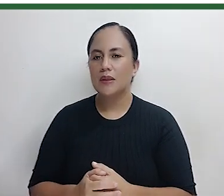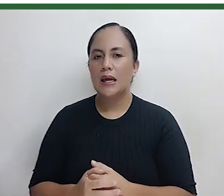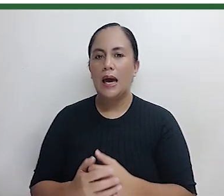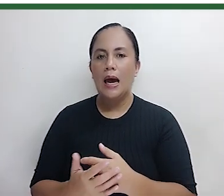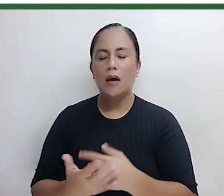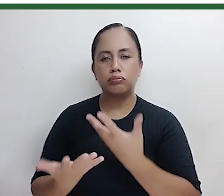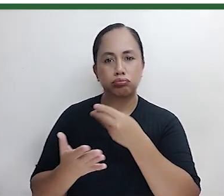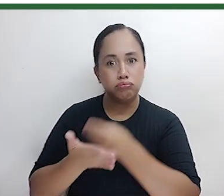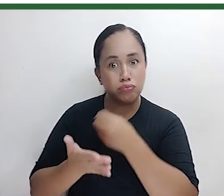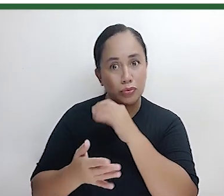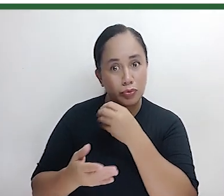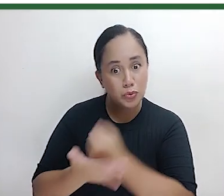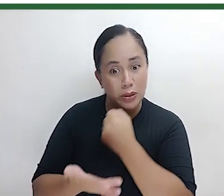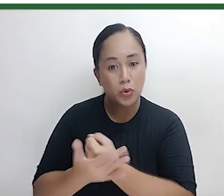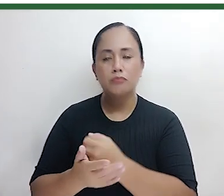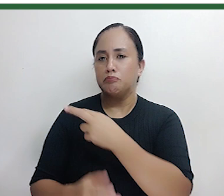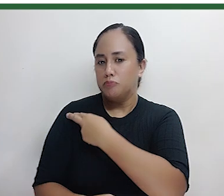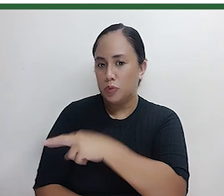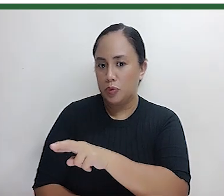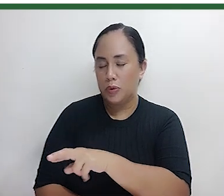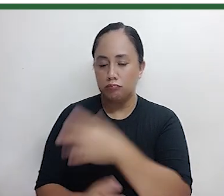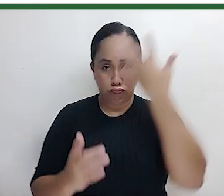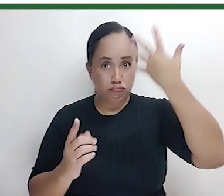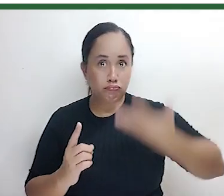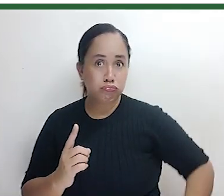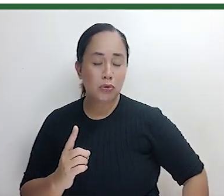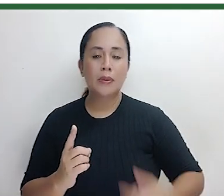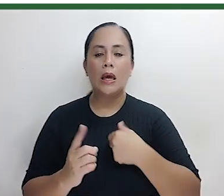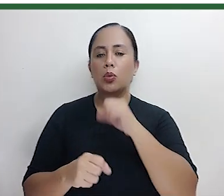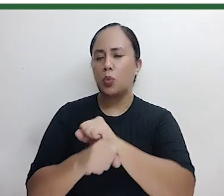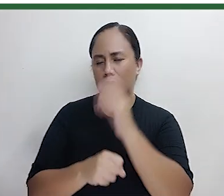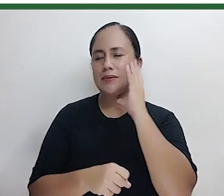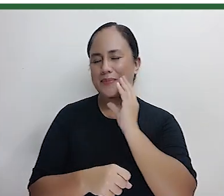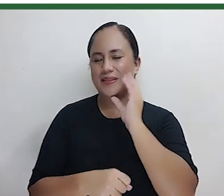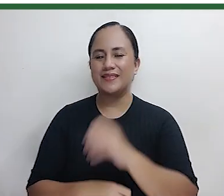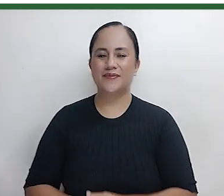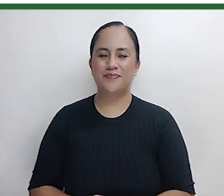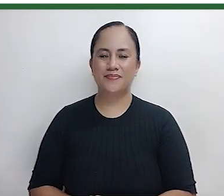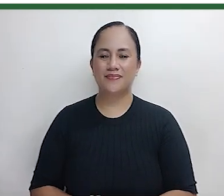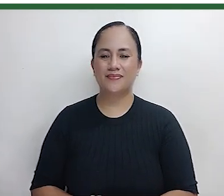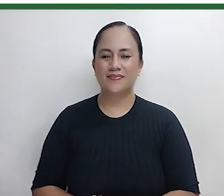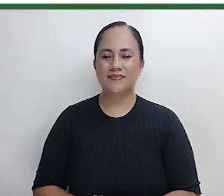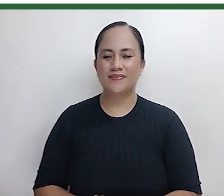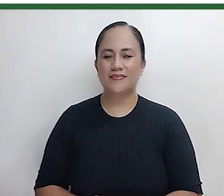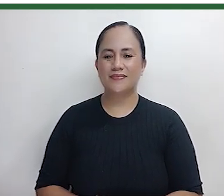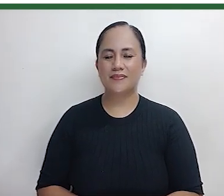skills, income, religion, appearance, and work experience.